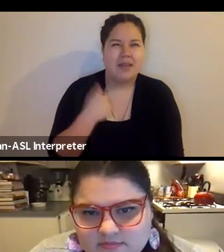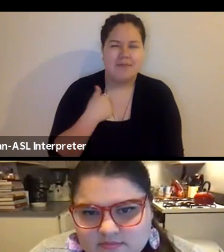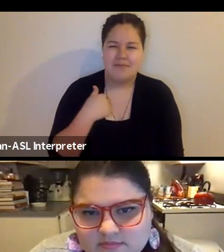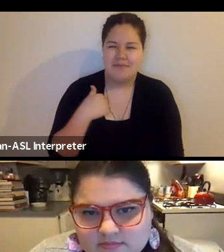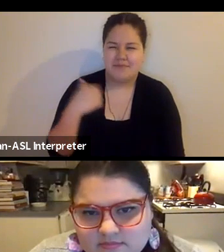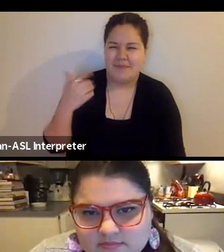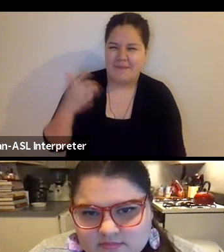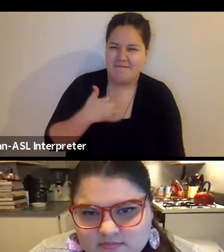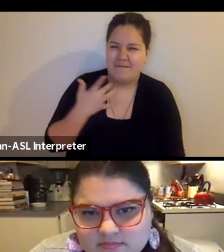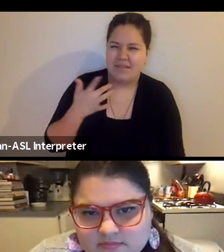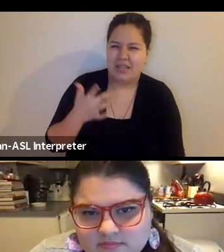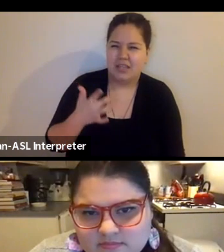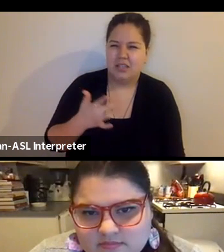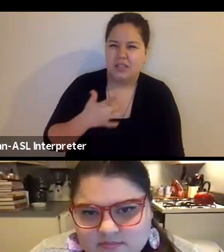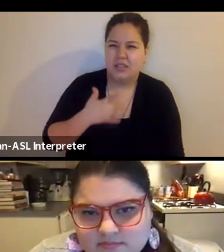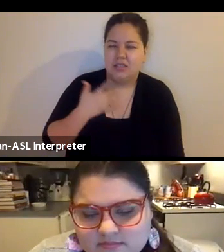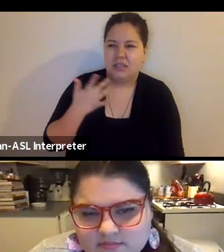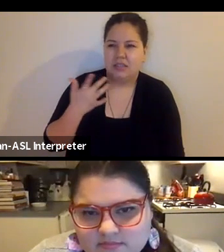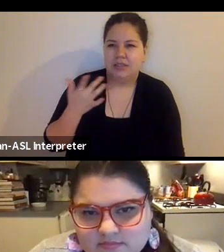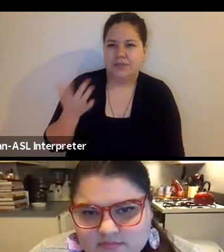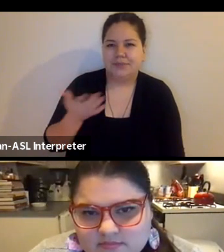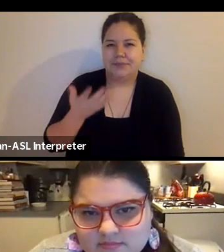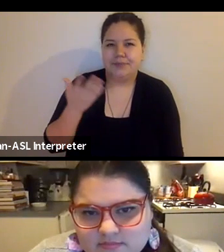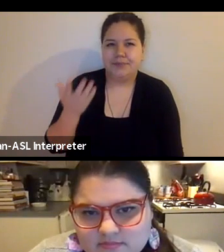how it is that I learn